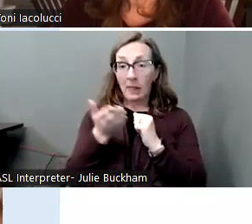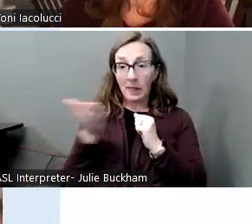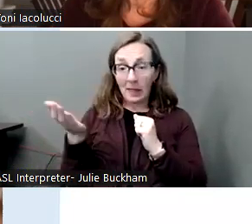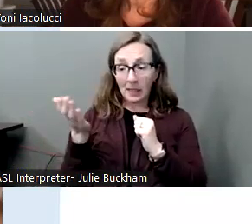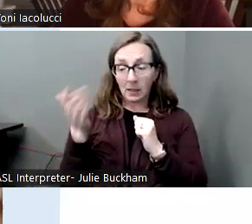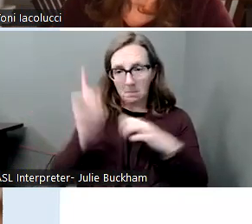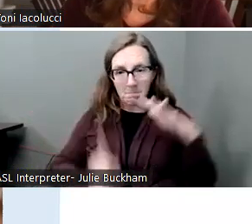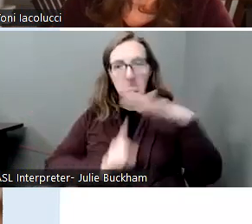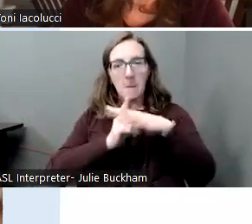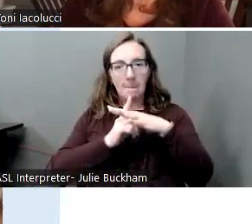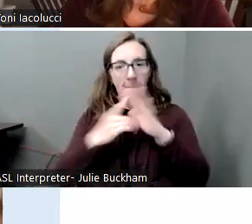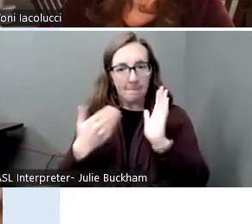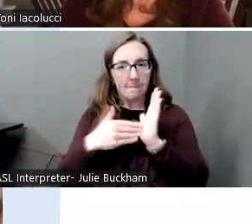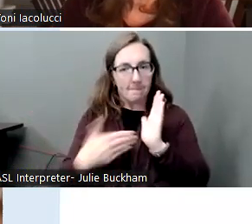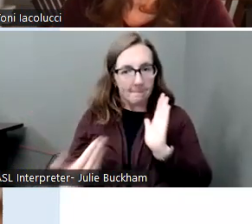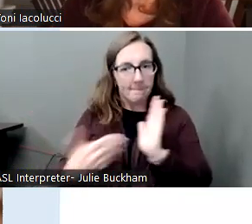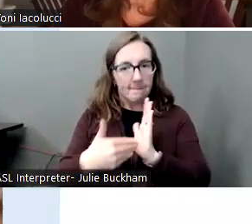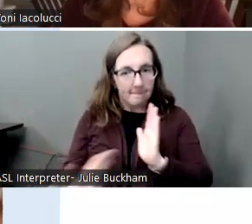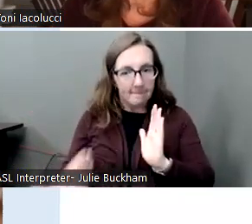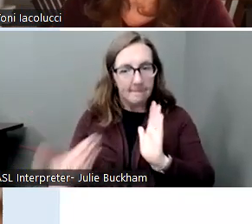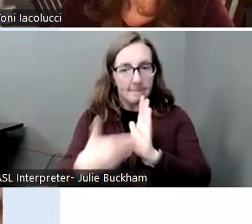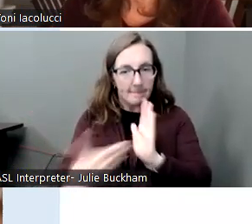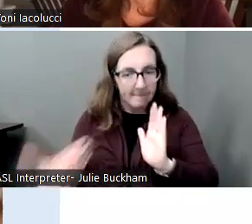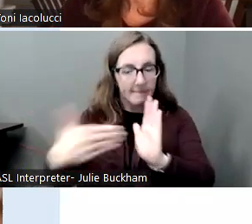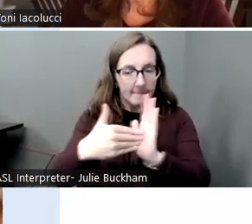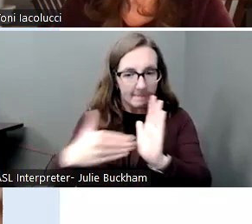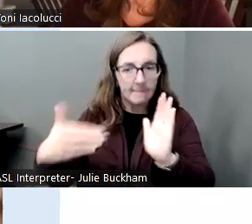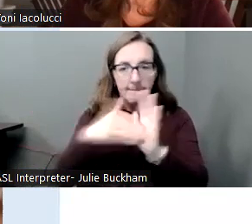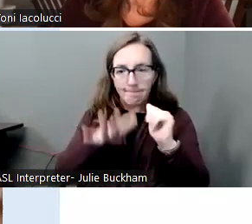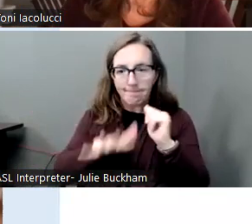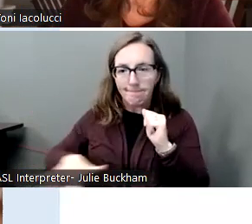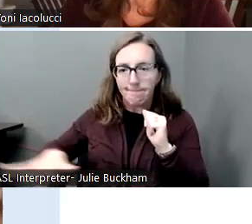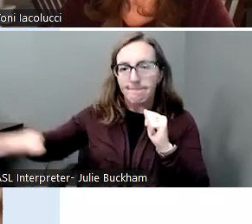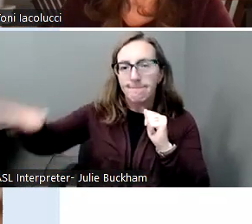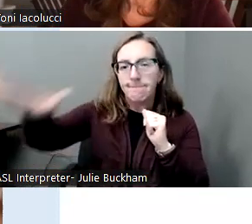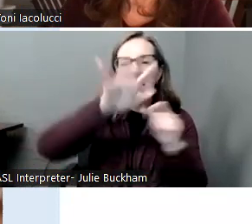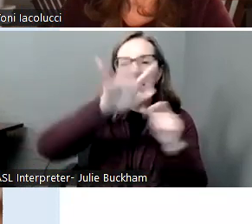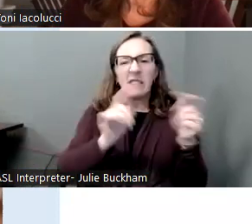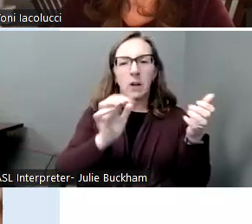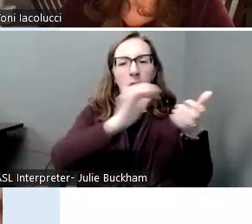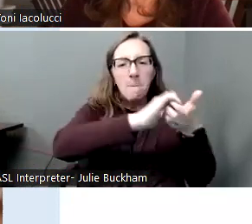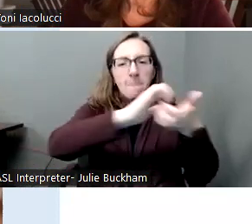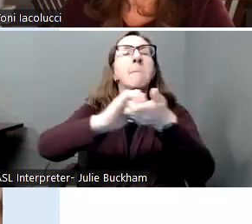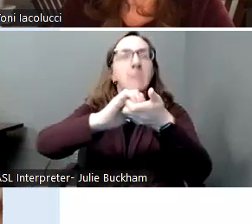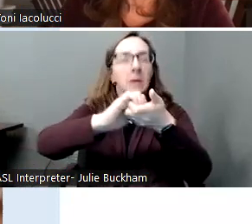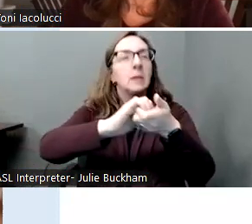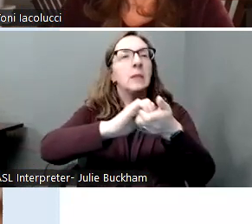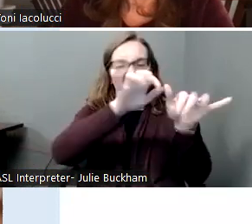up consistently in our collaborations with some of our affiliations is